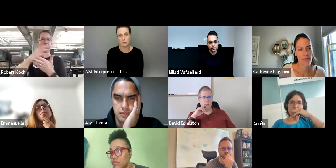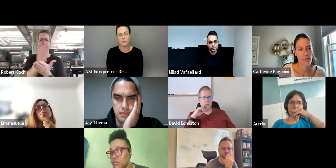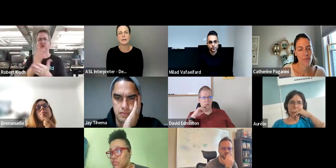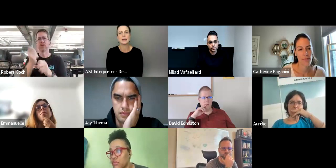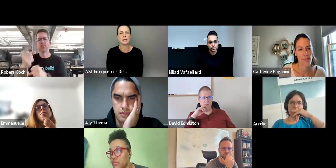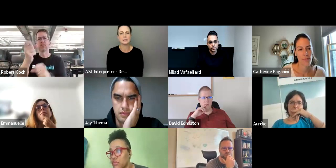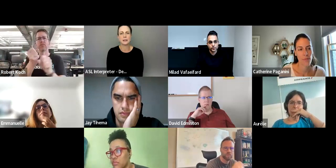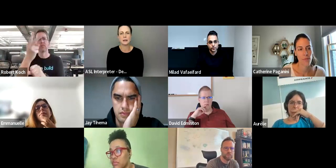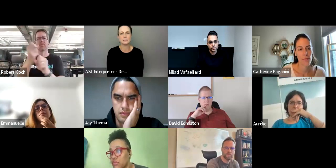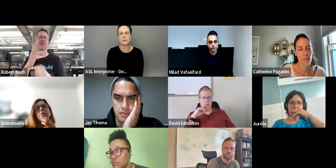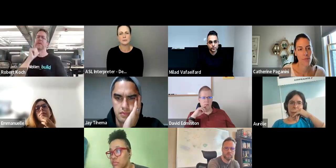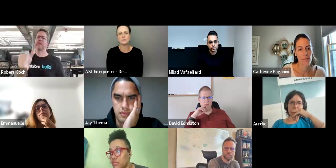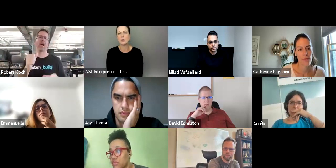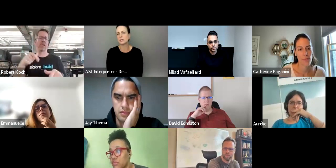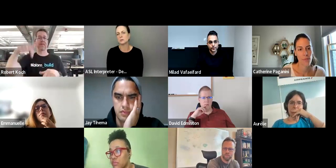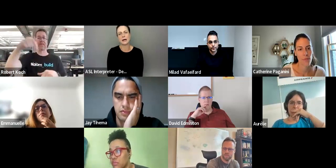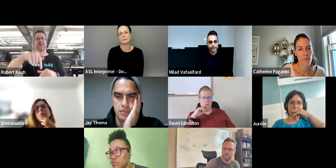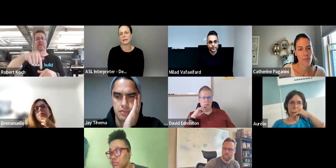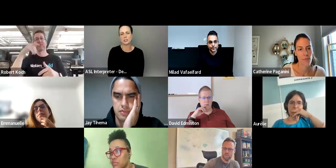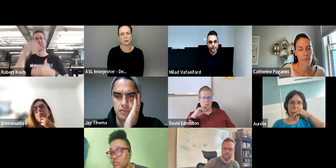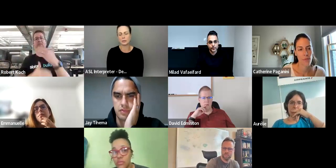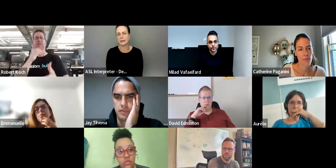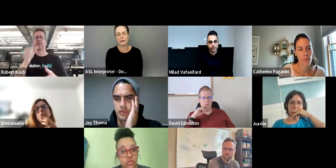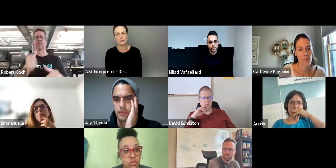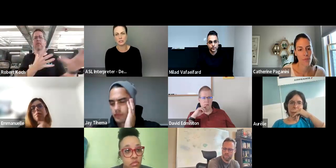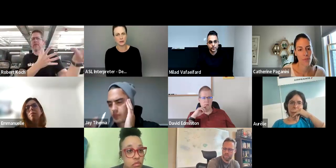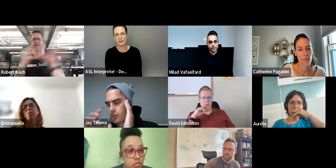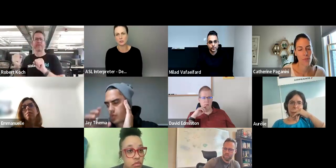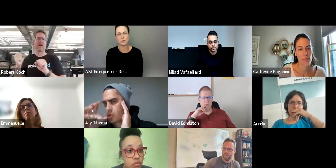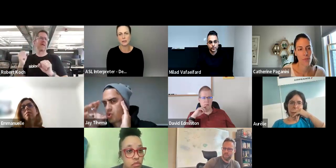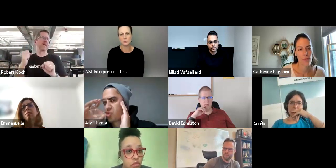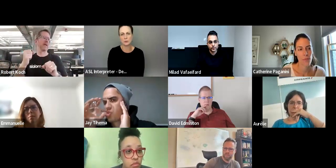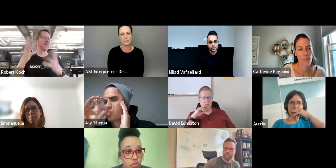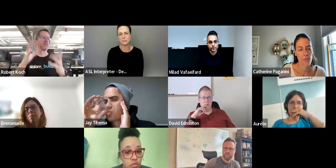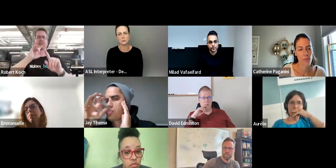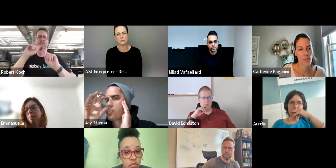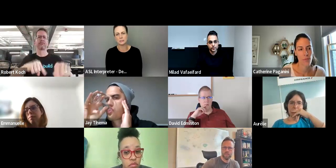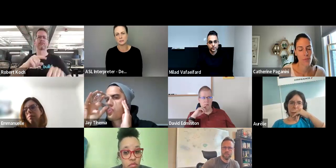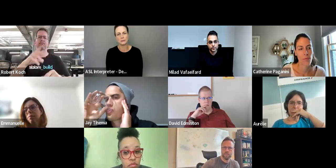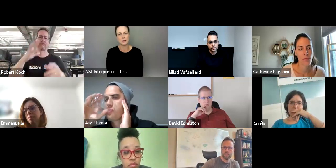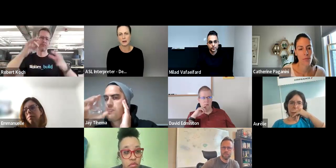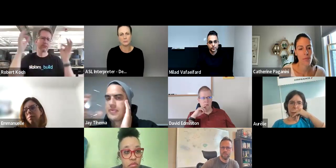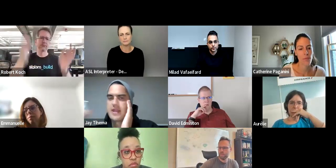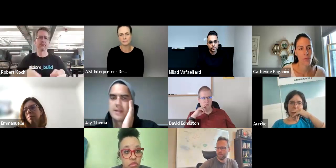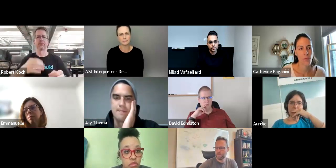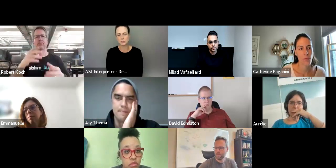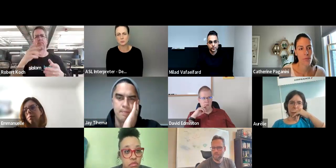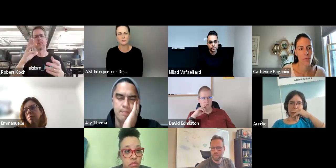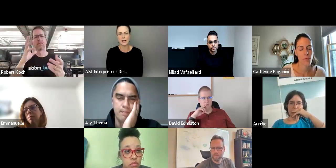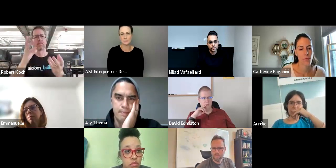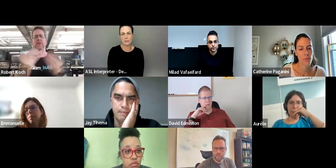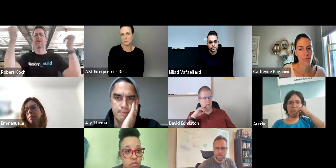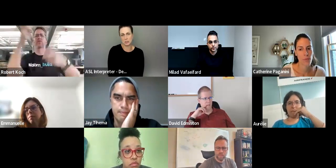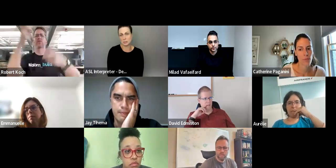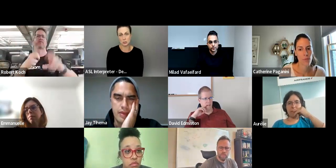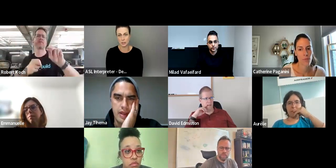forward. And I mean, we can do that next year and the year after. We don't need to do it super